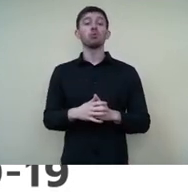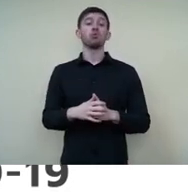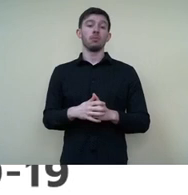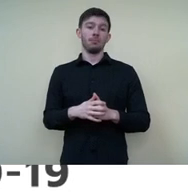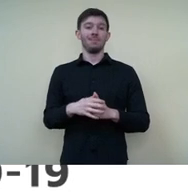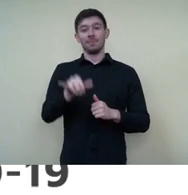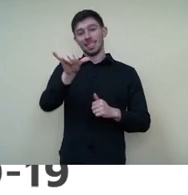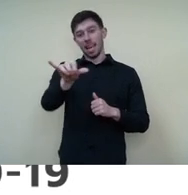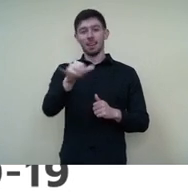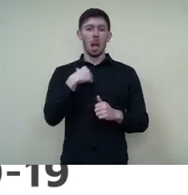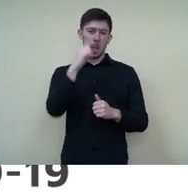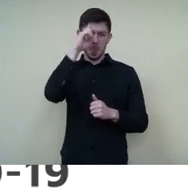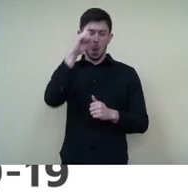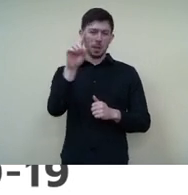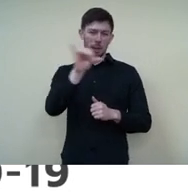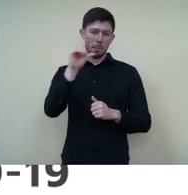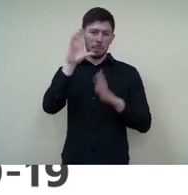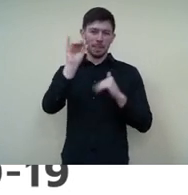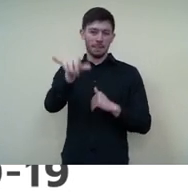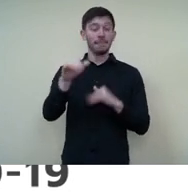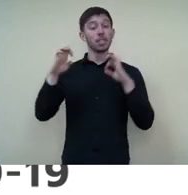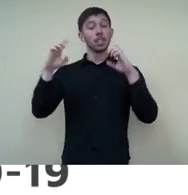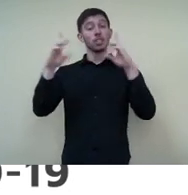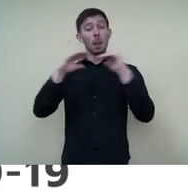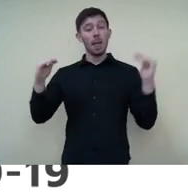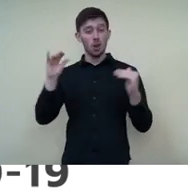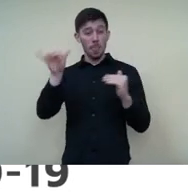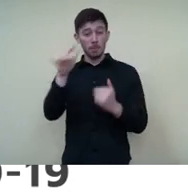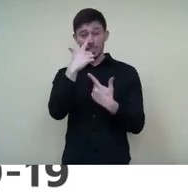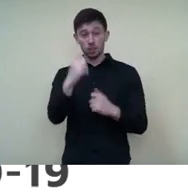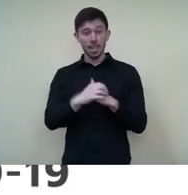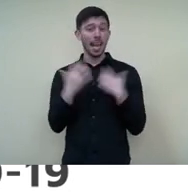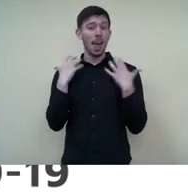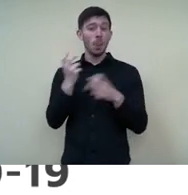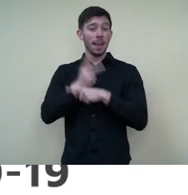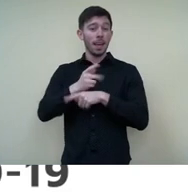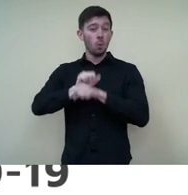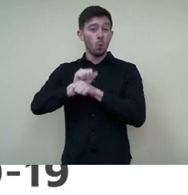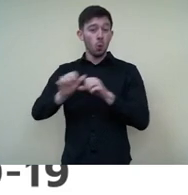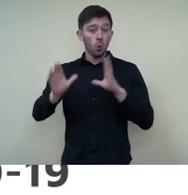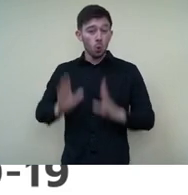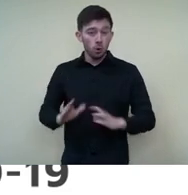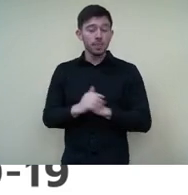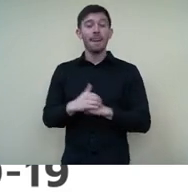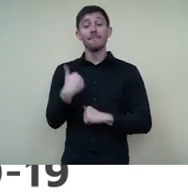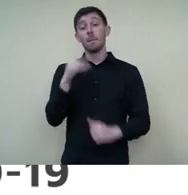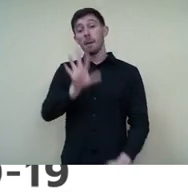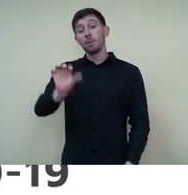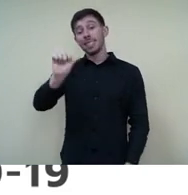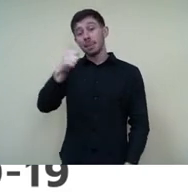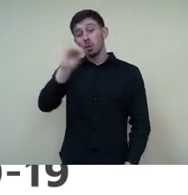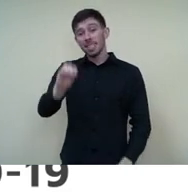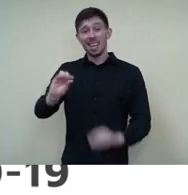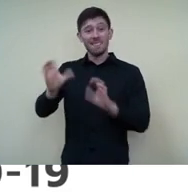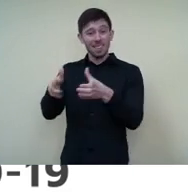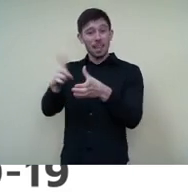came out to be as I thought it would be. Educational level was interesting. You have healthcare workers. So you have about 10% of healthcare